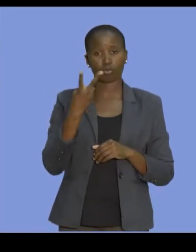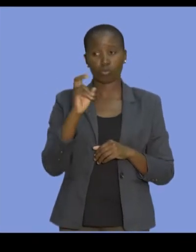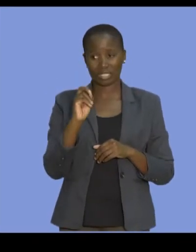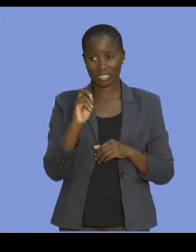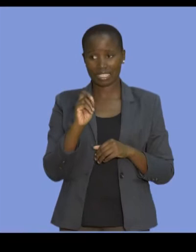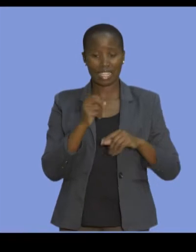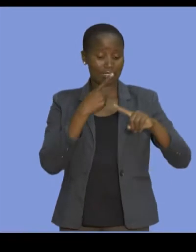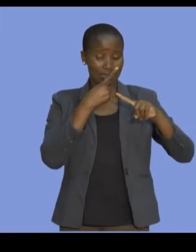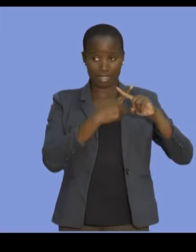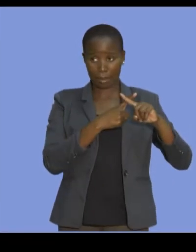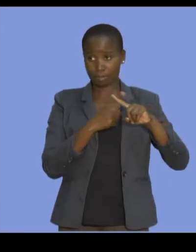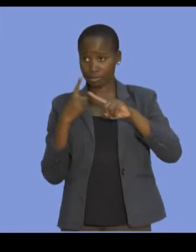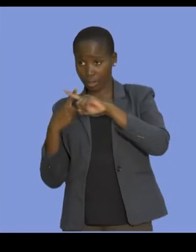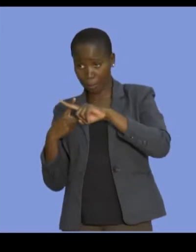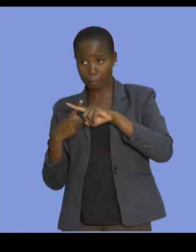times this,